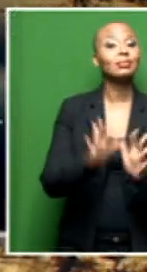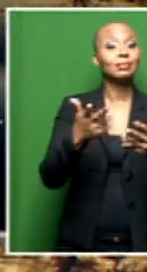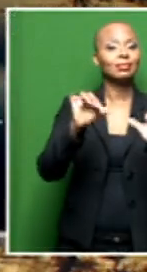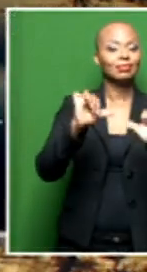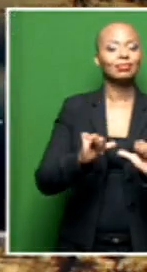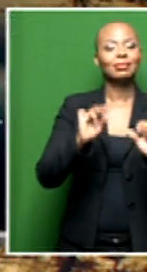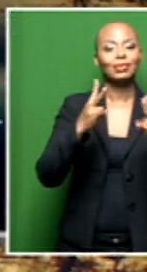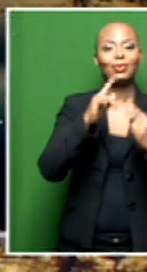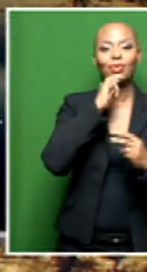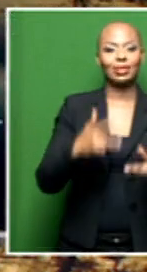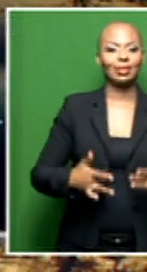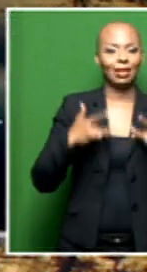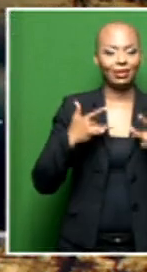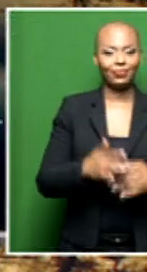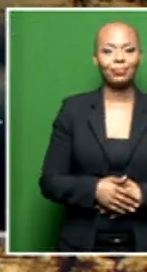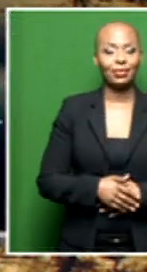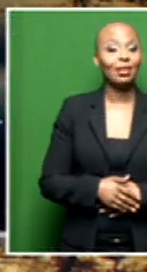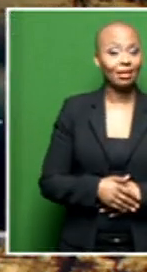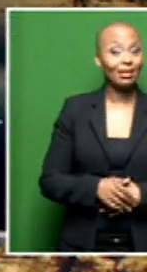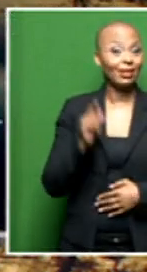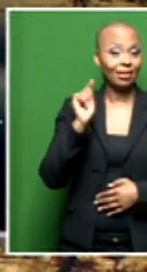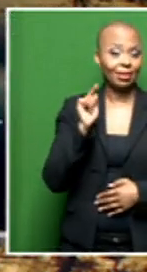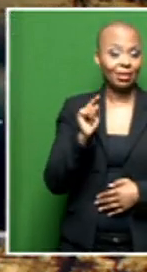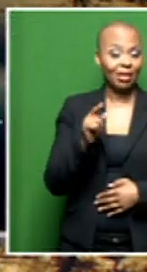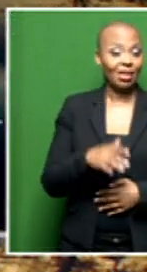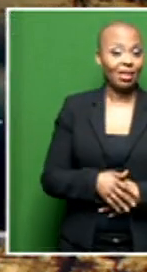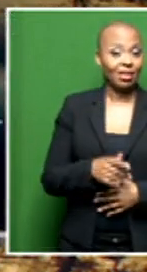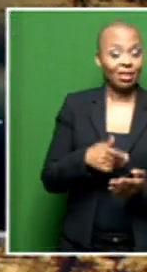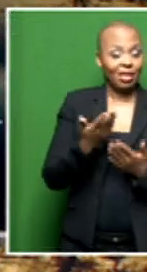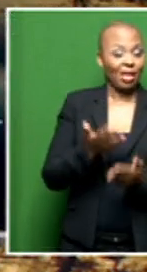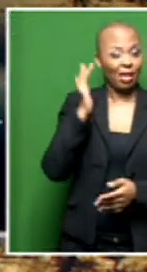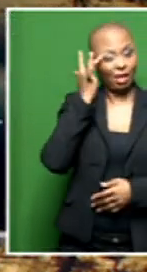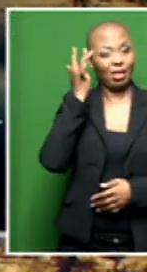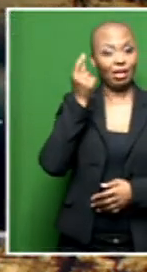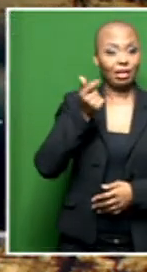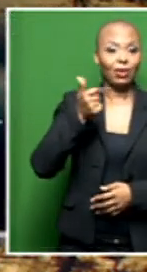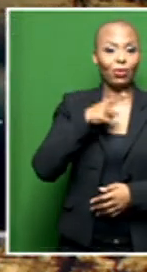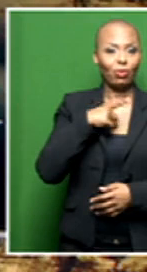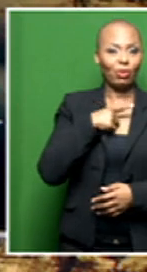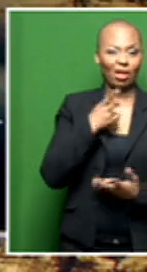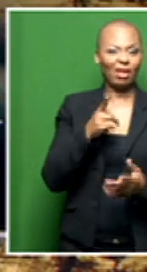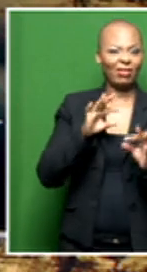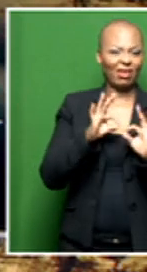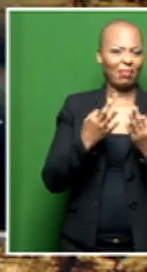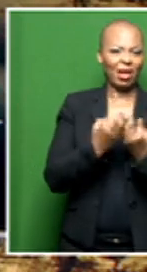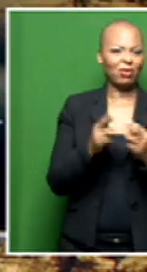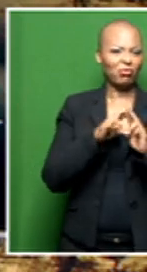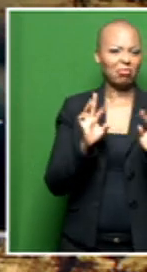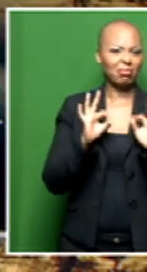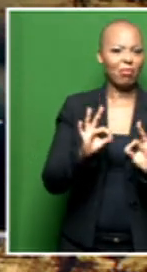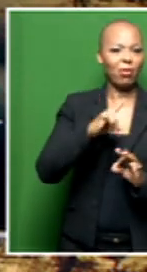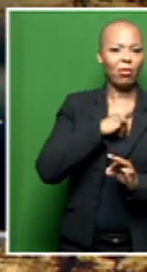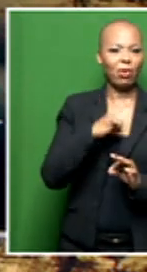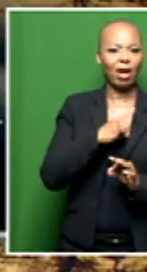Welcome back. You're still watching Morning Live. Now, this might sting a bit. A charmingly dysfunctional family, a closet